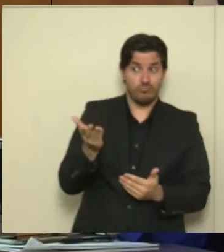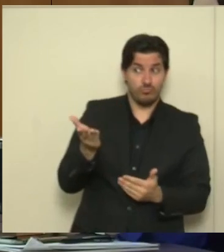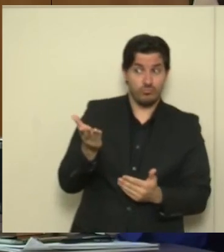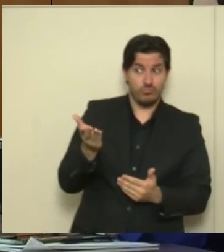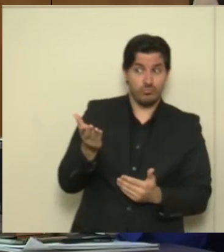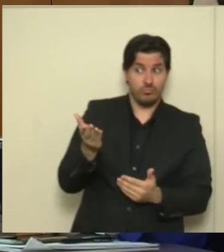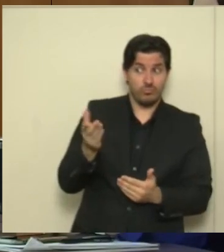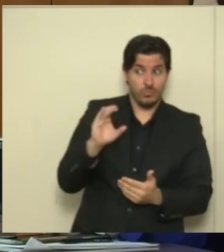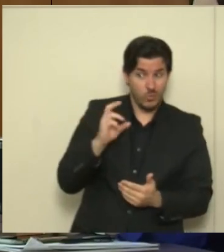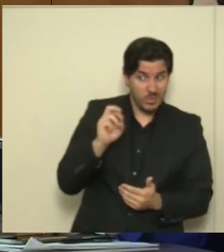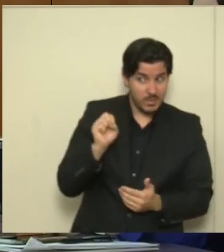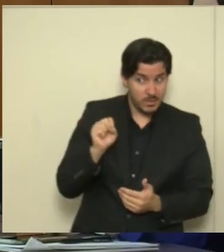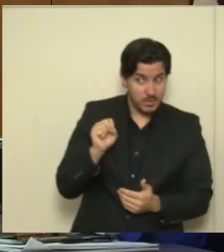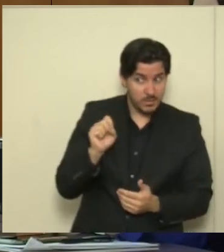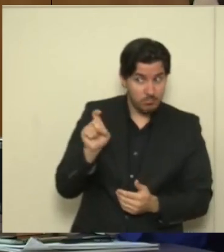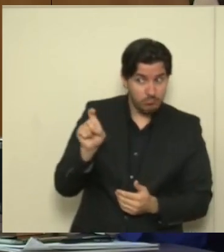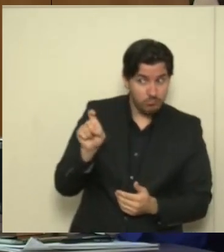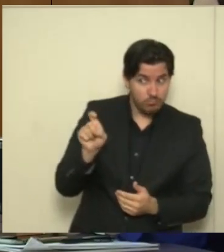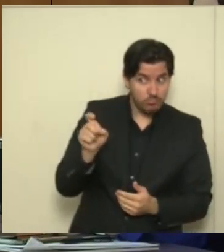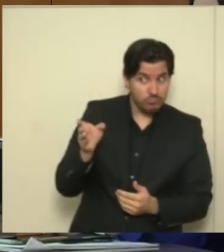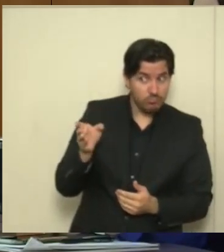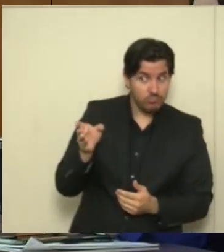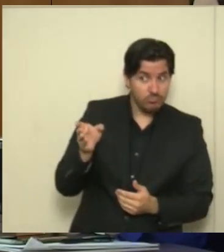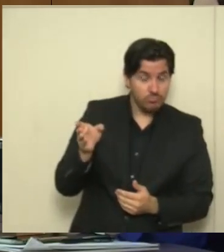Chris, do I have you there?